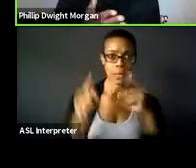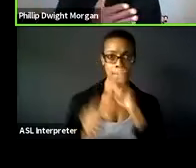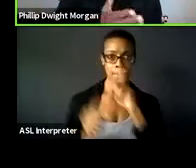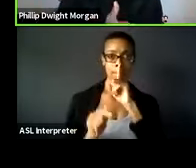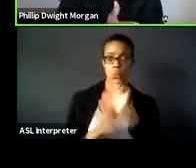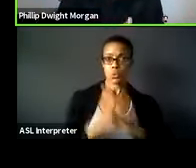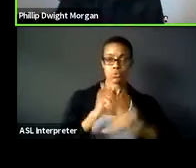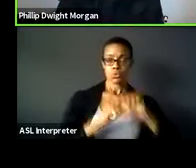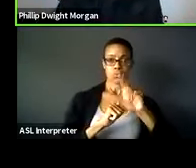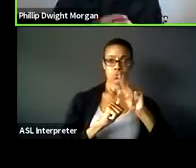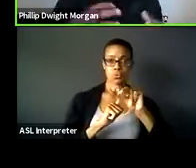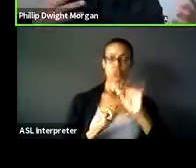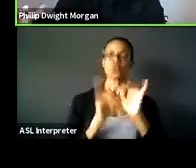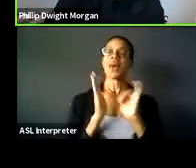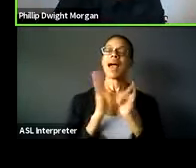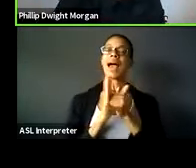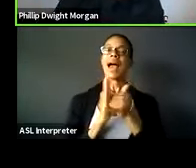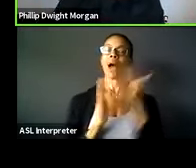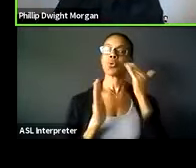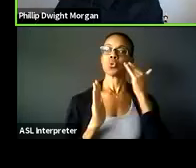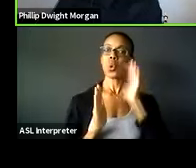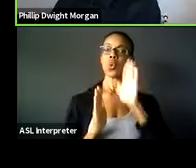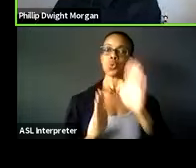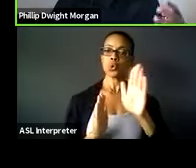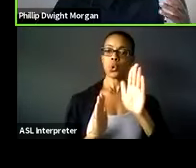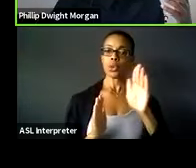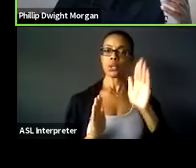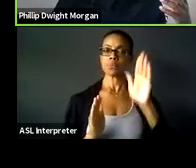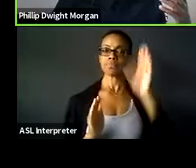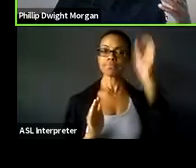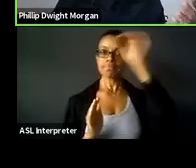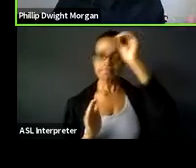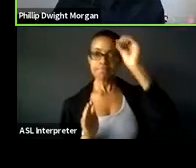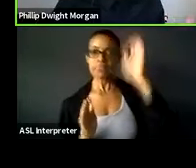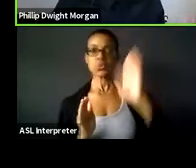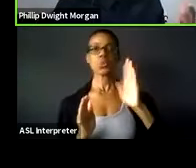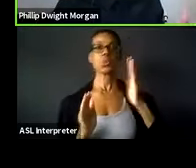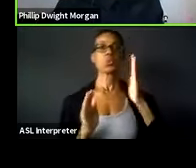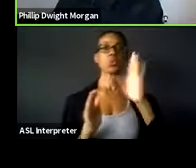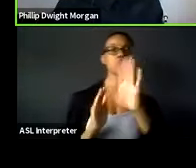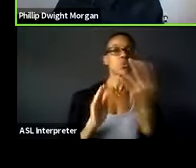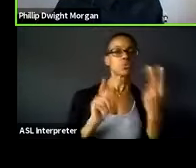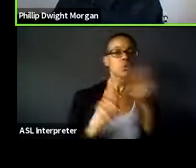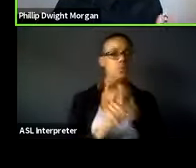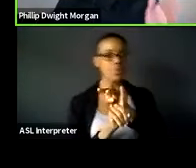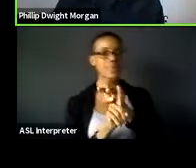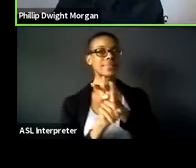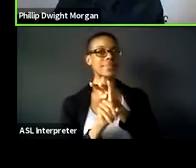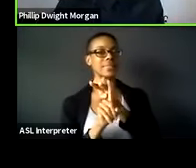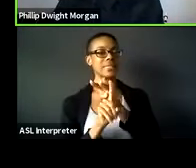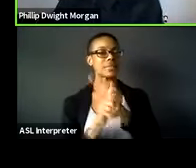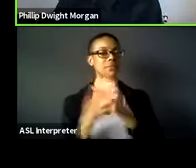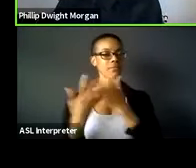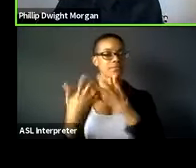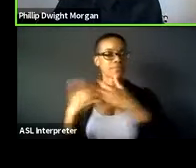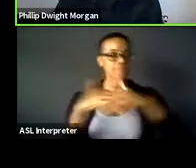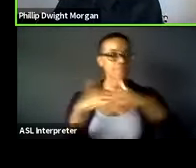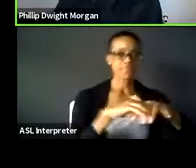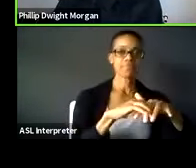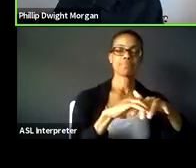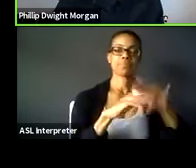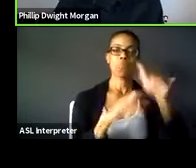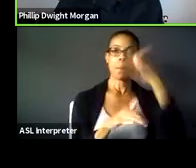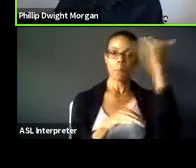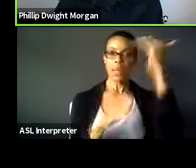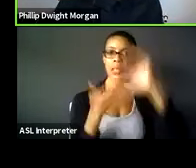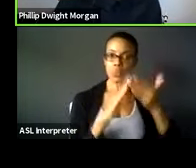is in line with Black liberation, with Black interest? How do you make sure that you're accountable to Black